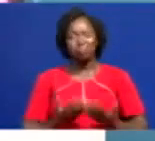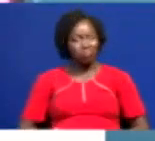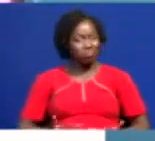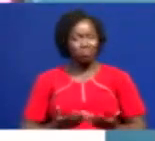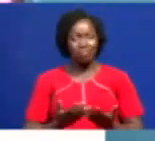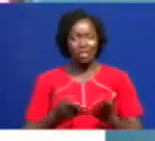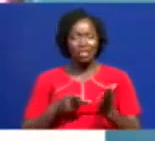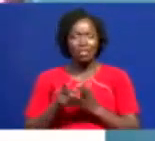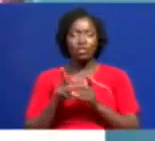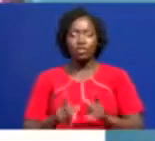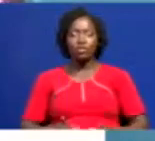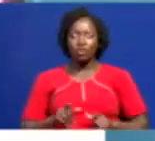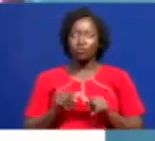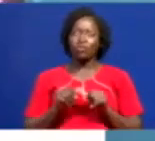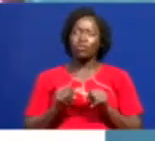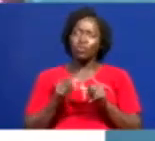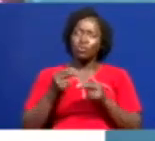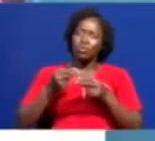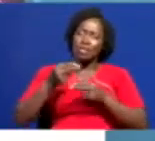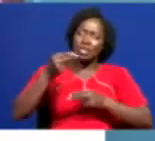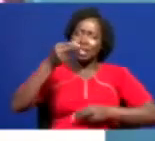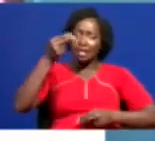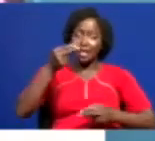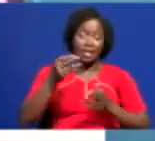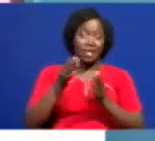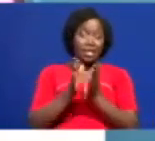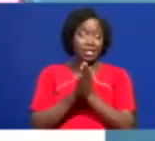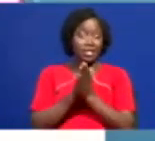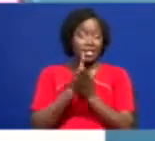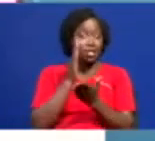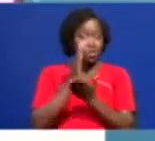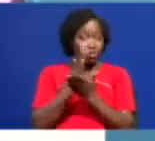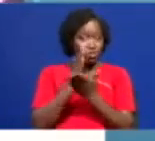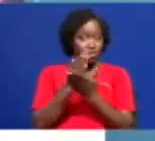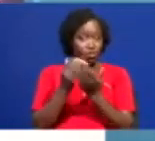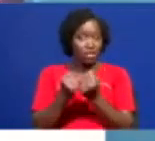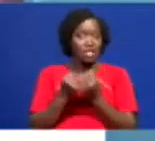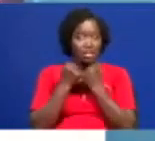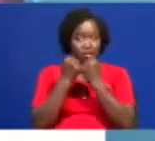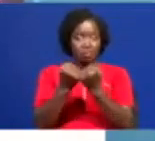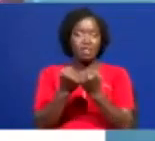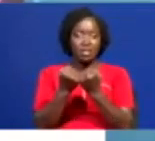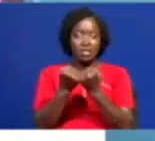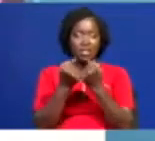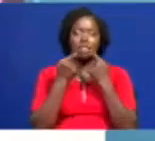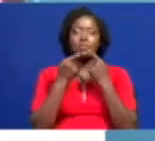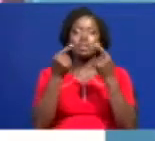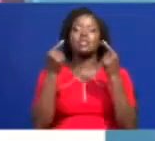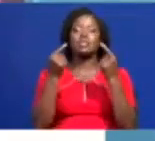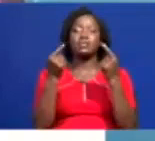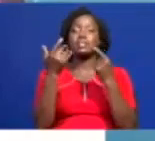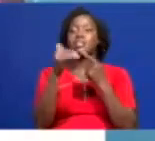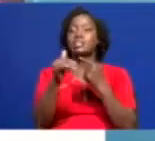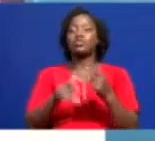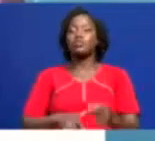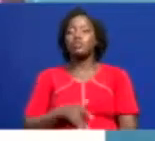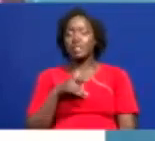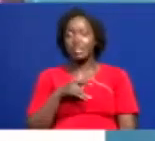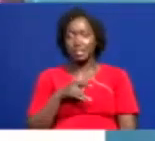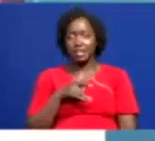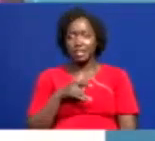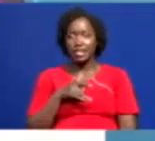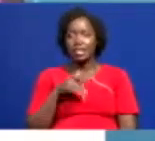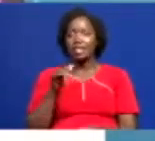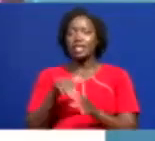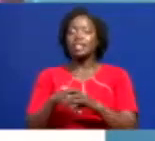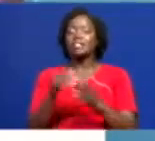living continues to increase, and certainly the stability that has been pronounced is yet to be felt in